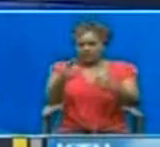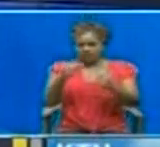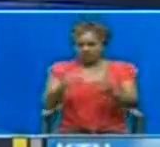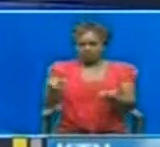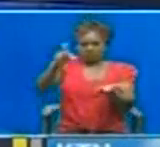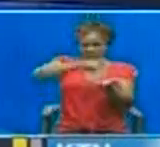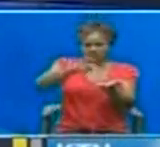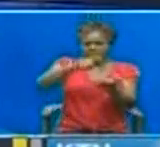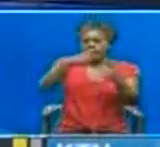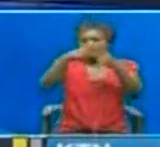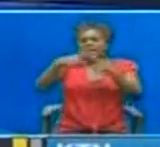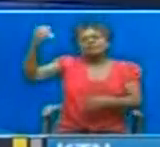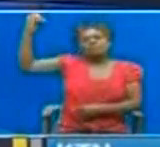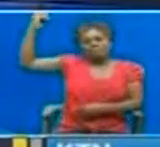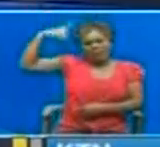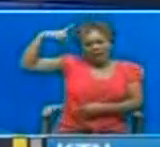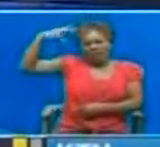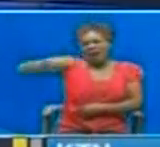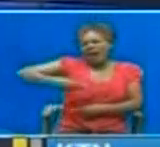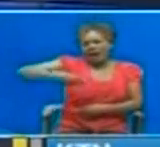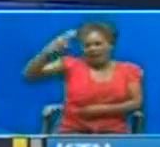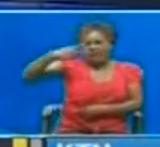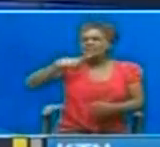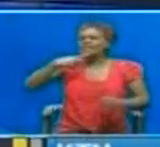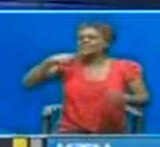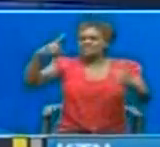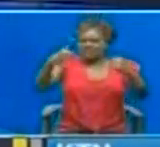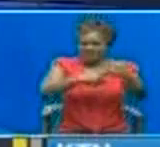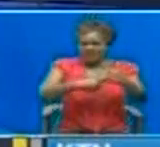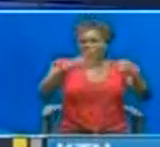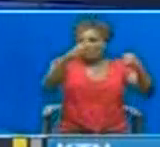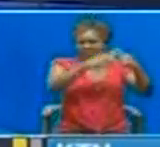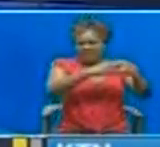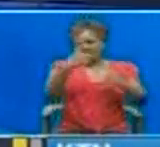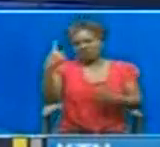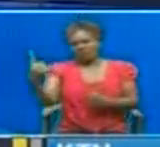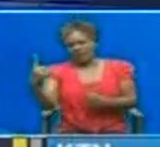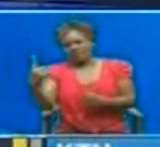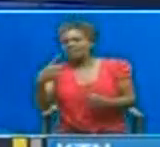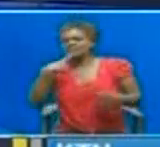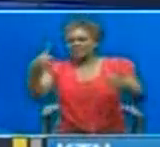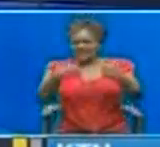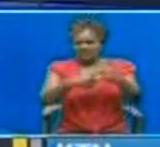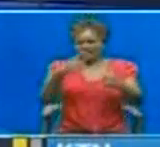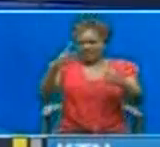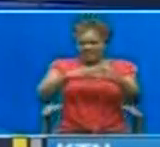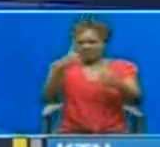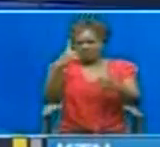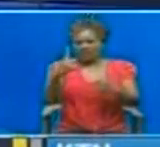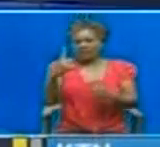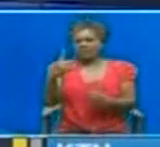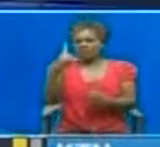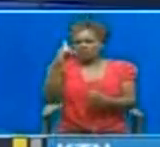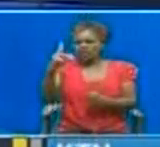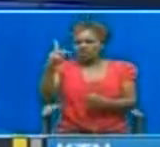increase in the cost of diesel, but electricity shooting up to 691 shillings, and this is 691 shillings for every 50 kilowatt hours,